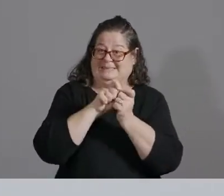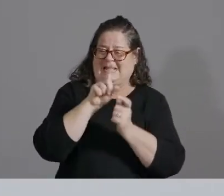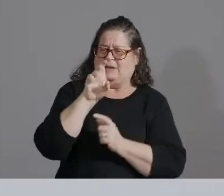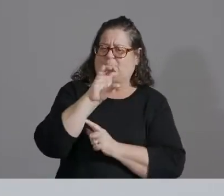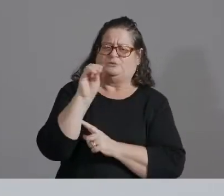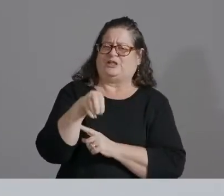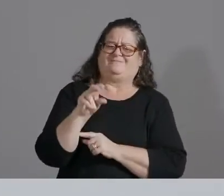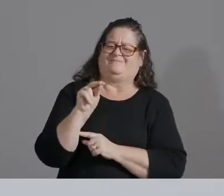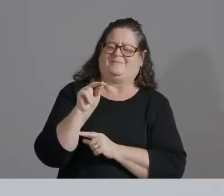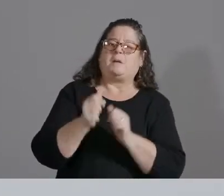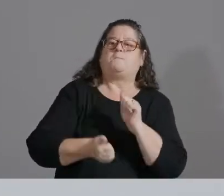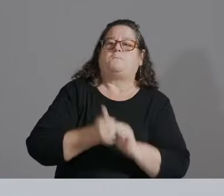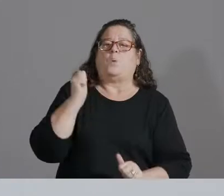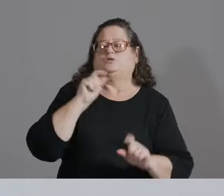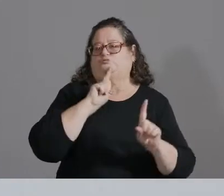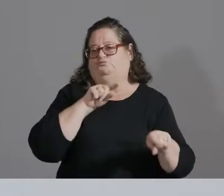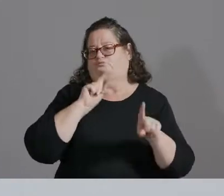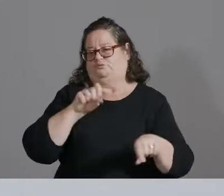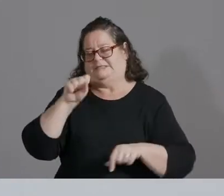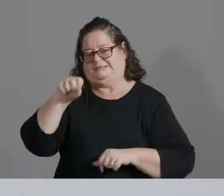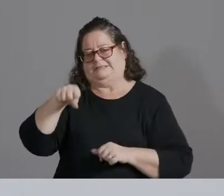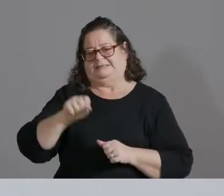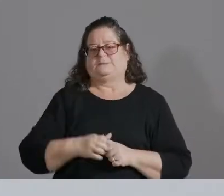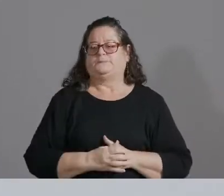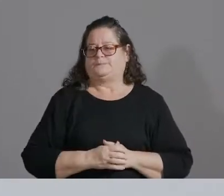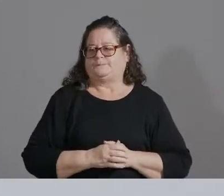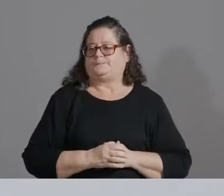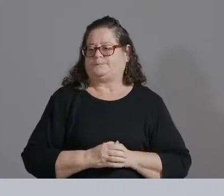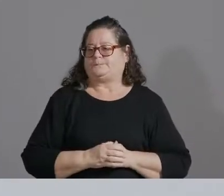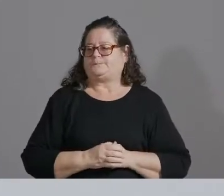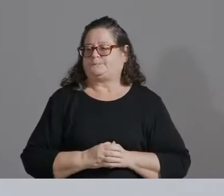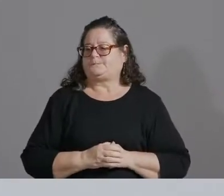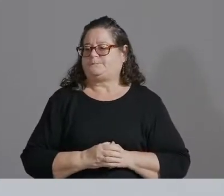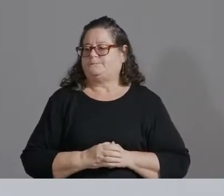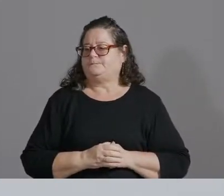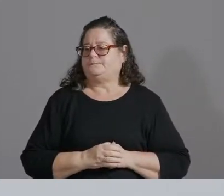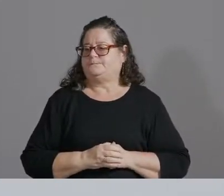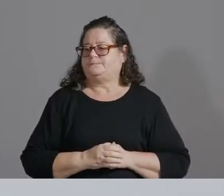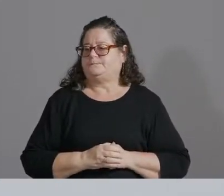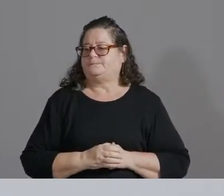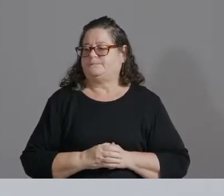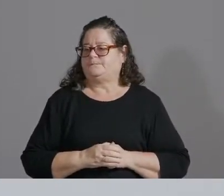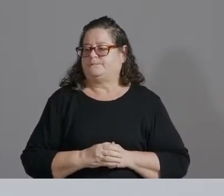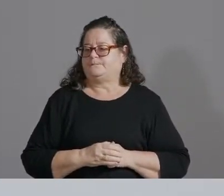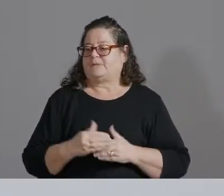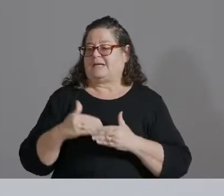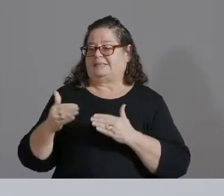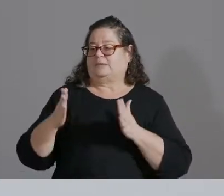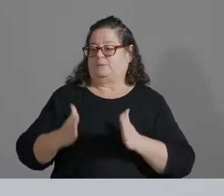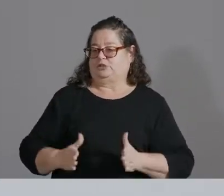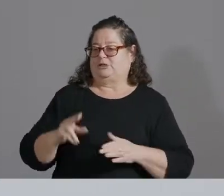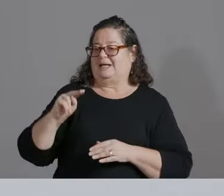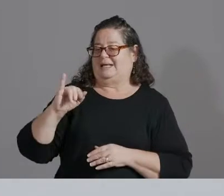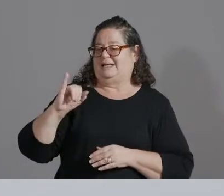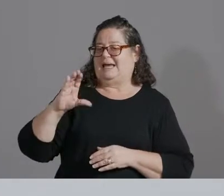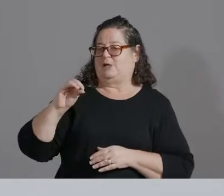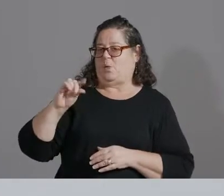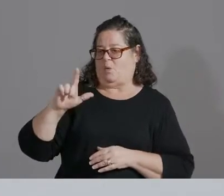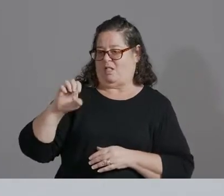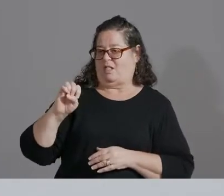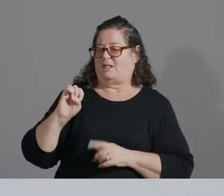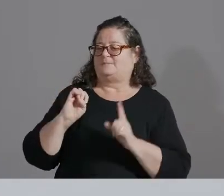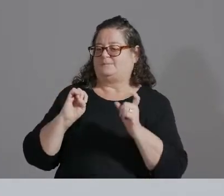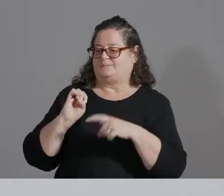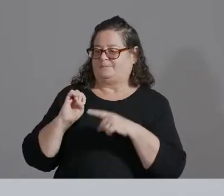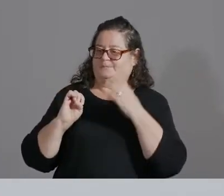much. Next is Nicole Ludden. I hope I pronounced that right. Hi, Nicole. Yep, that's correct. Perfect. Hi, can you hear me okay?